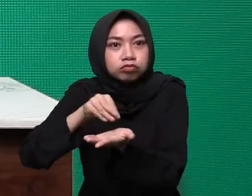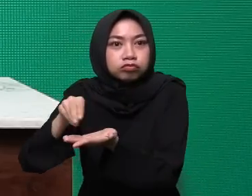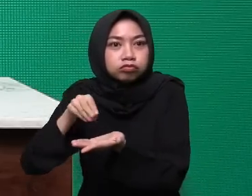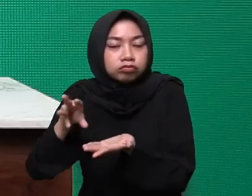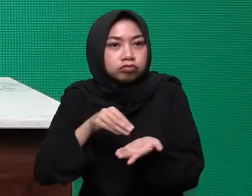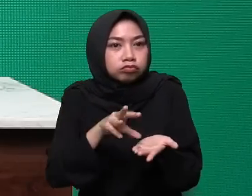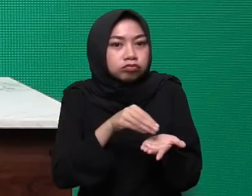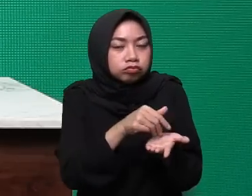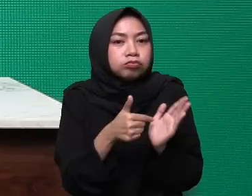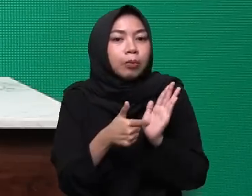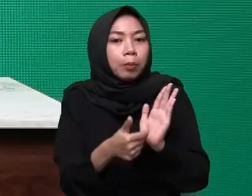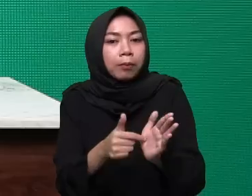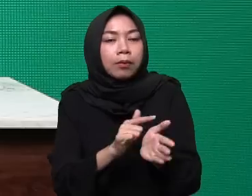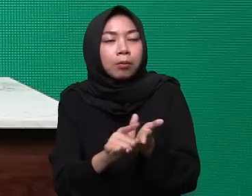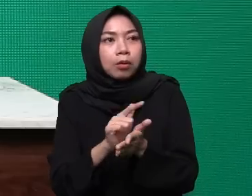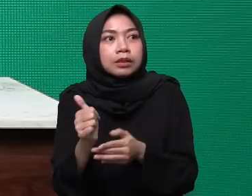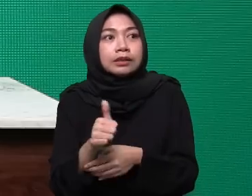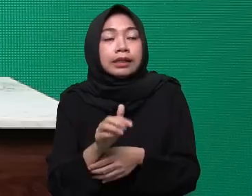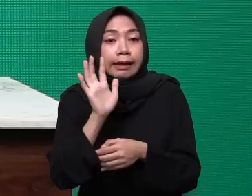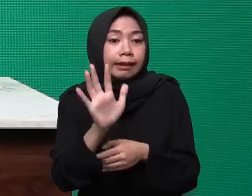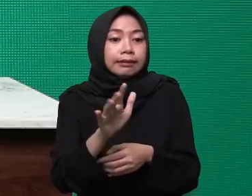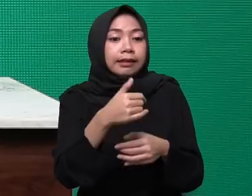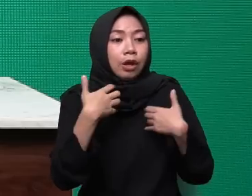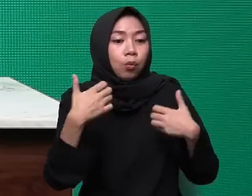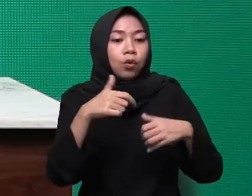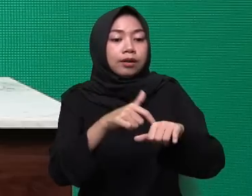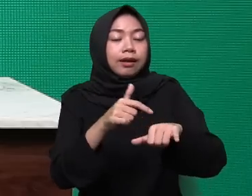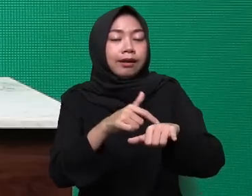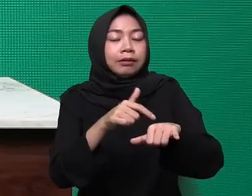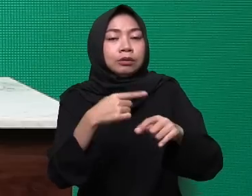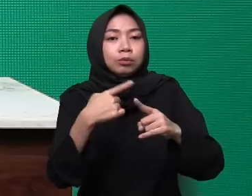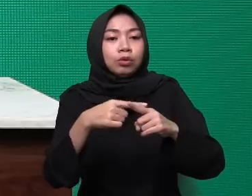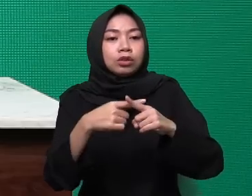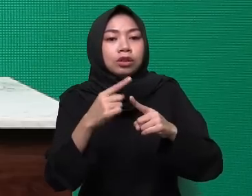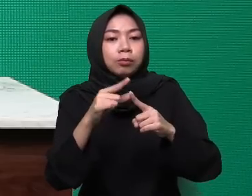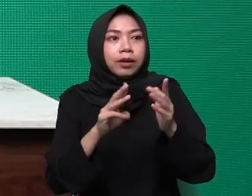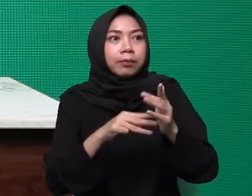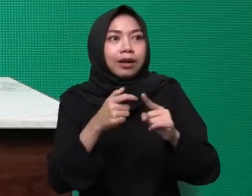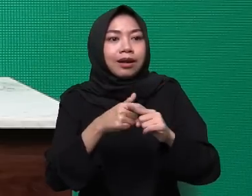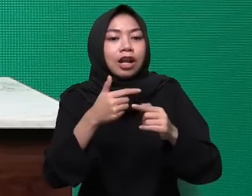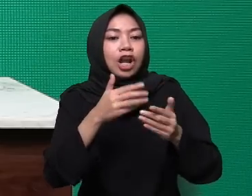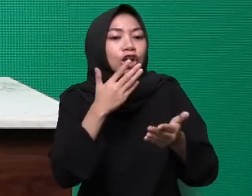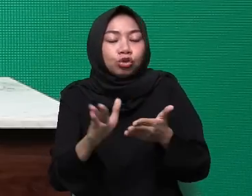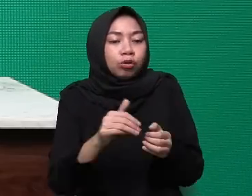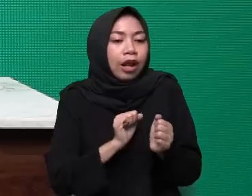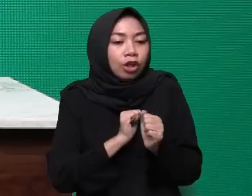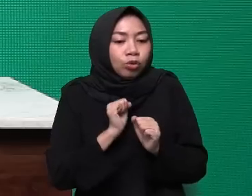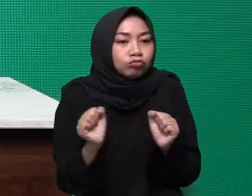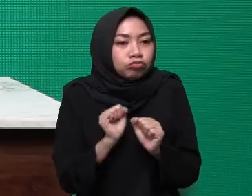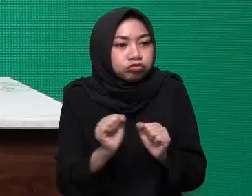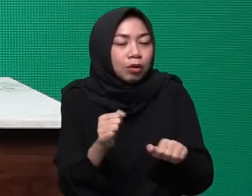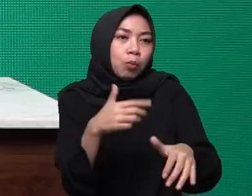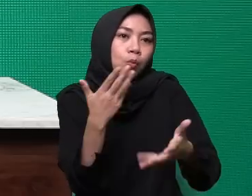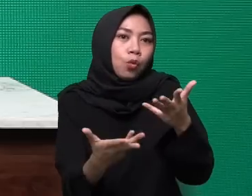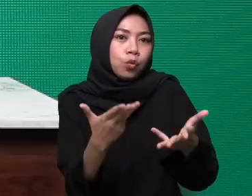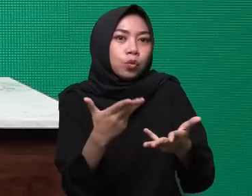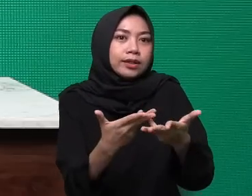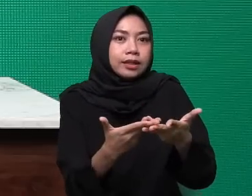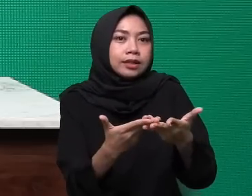livestock suspected of being infected with FMD can be immediately given follow-up actions, such as